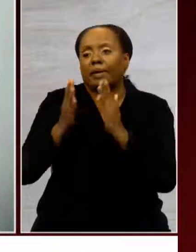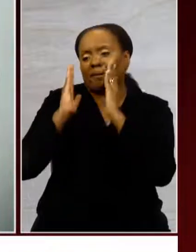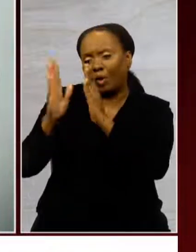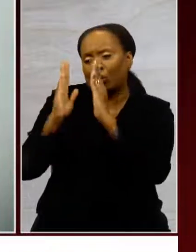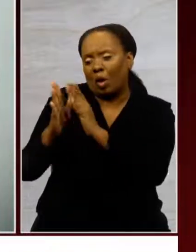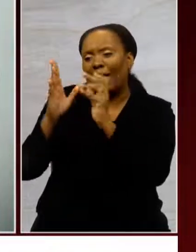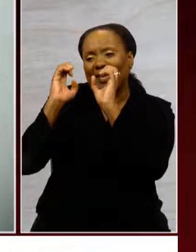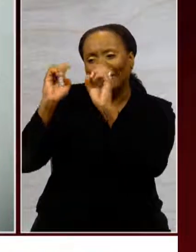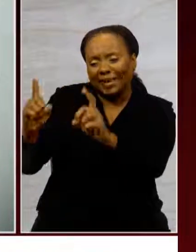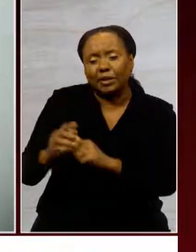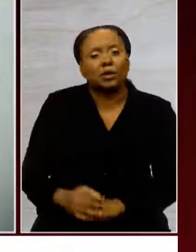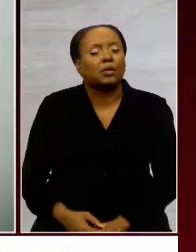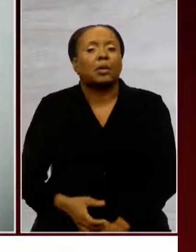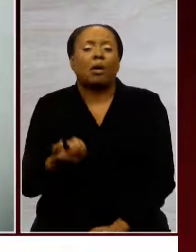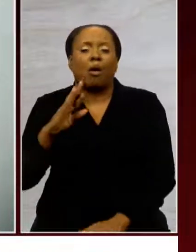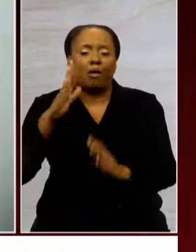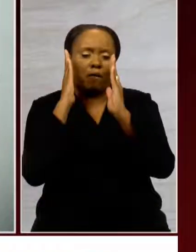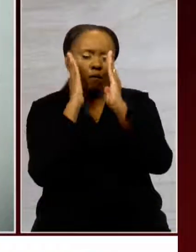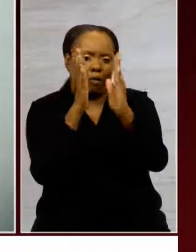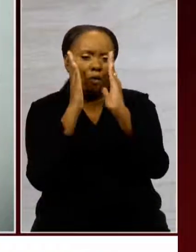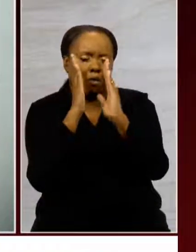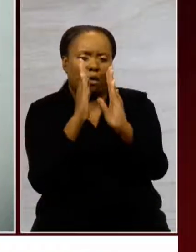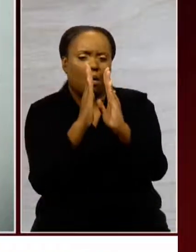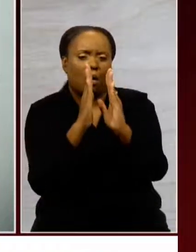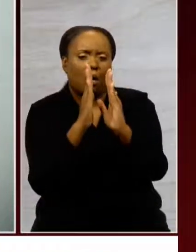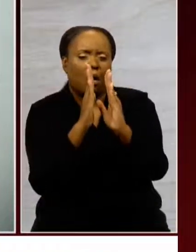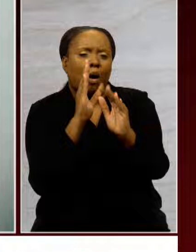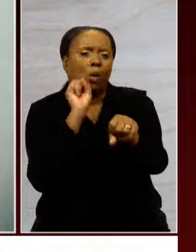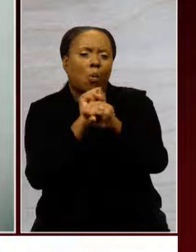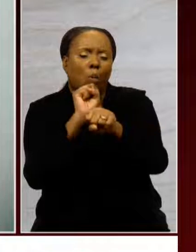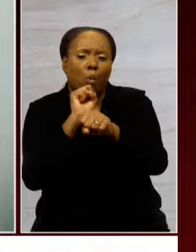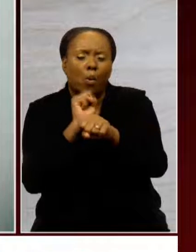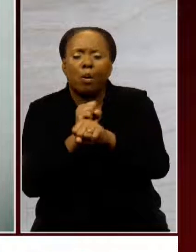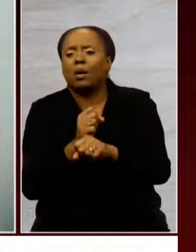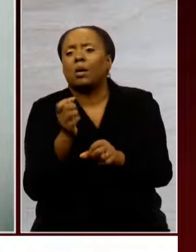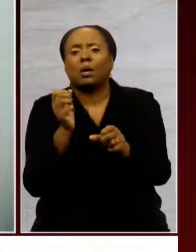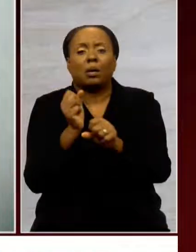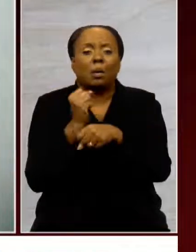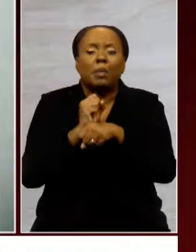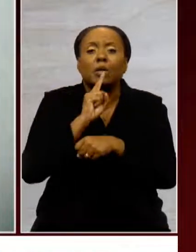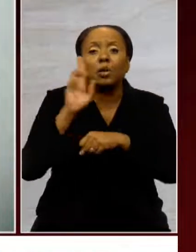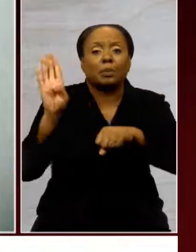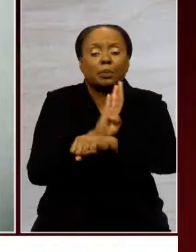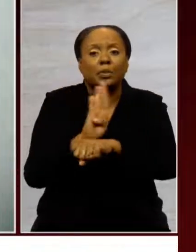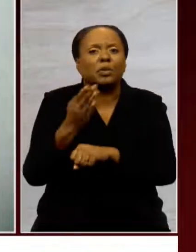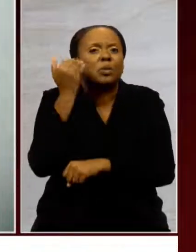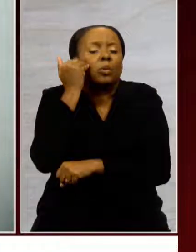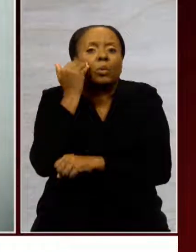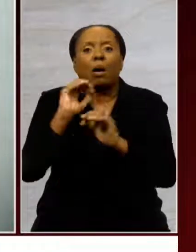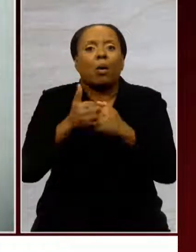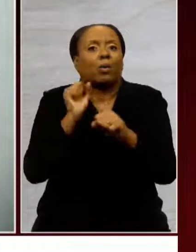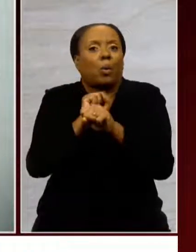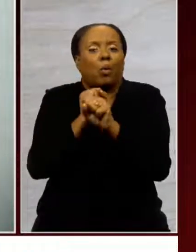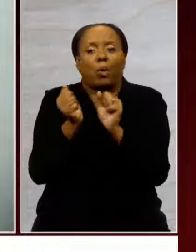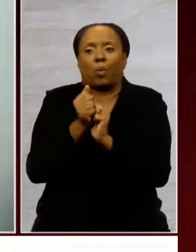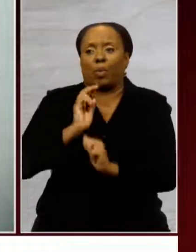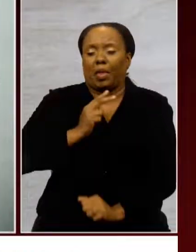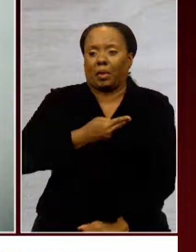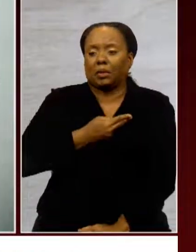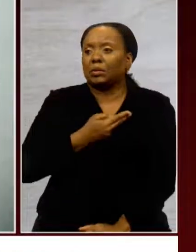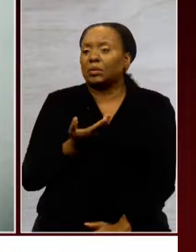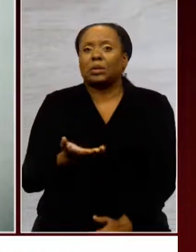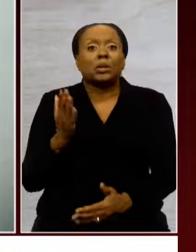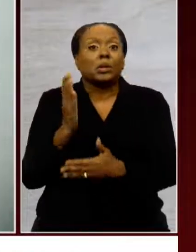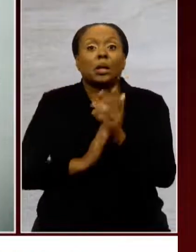or employment opportunities, ensuring that employers know how to work with us, employees know what their rights are. Some people think